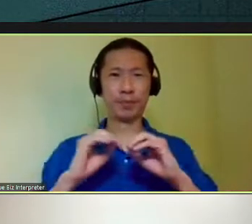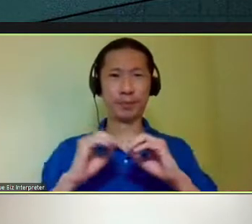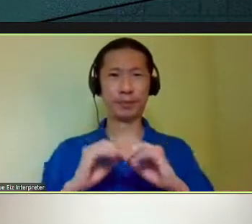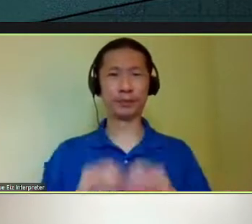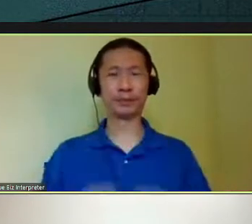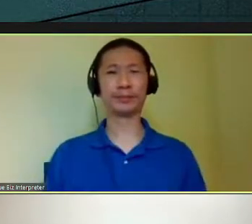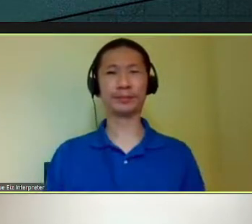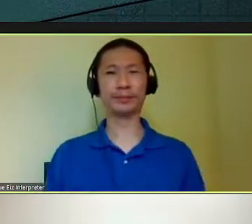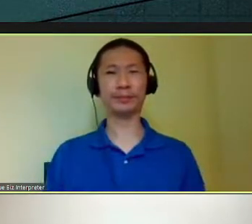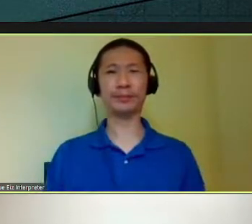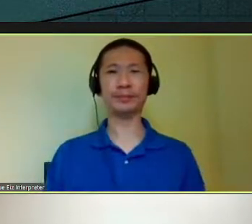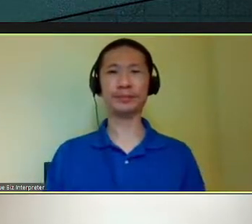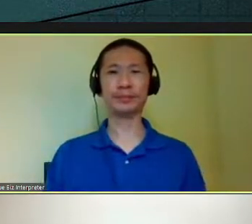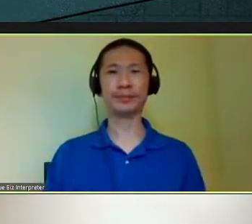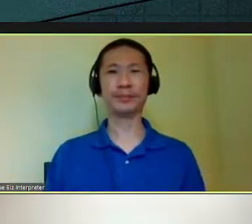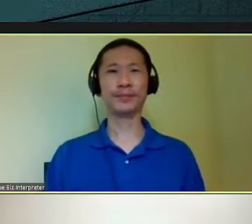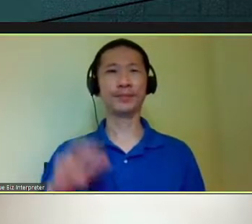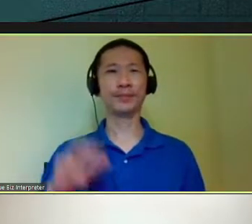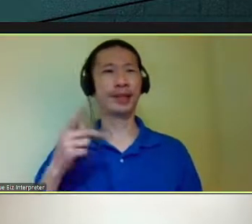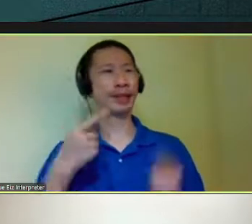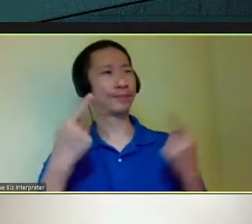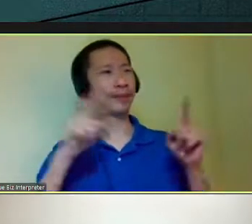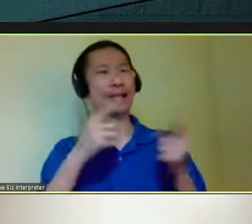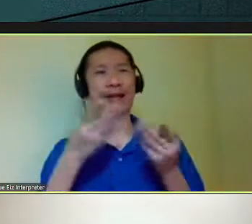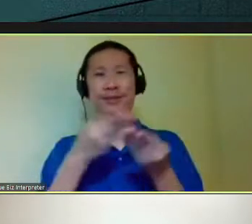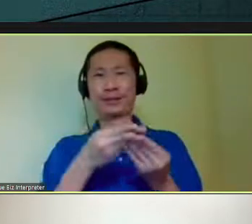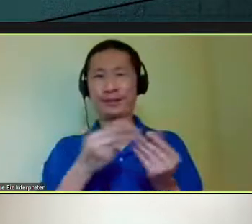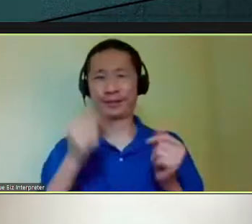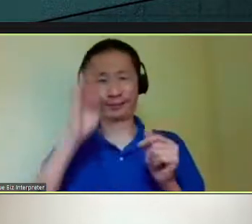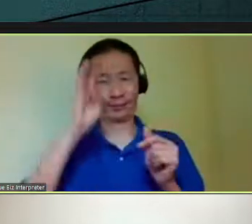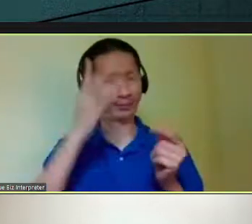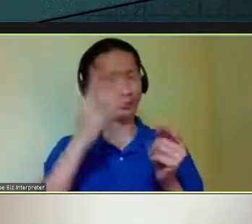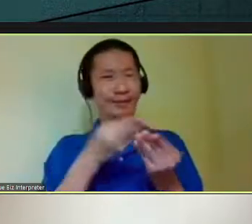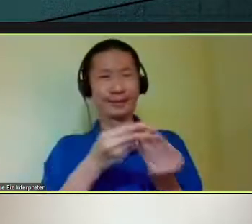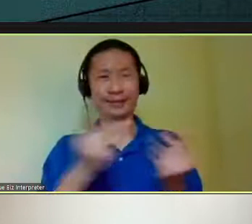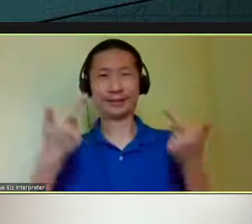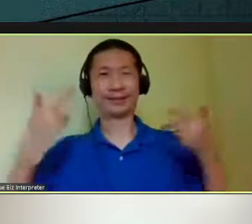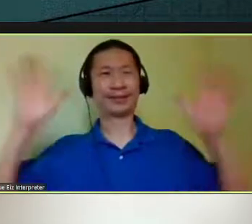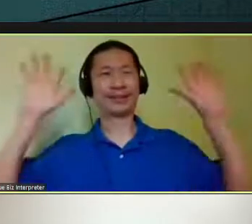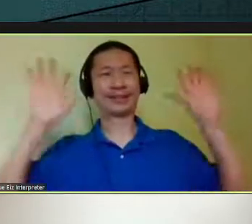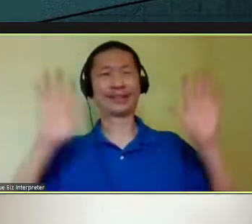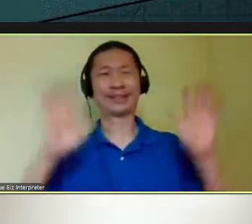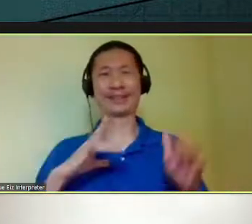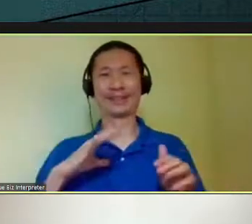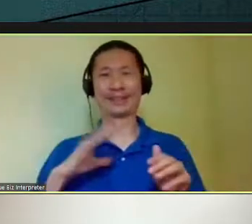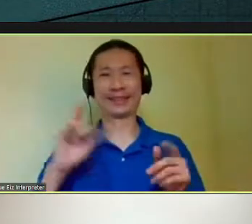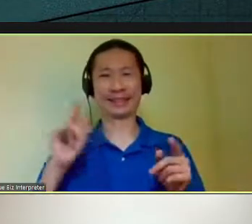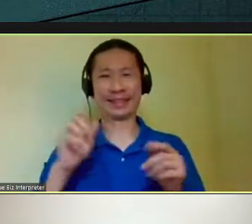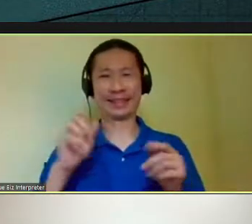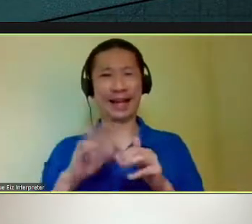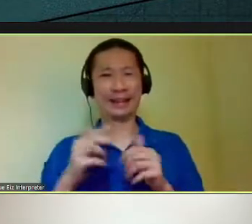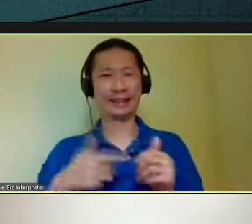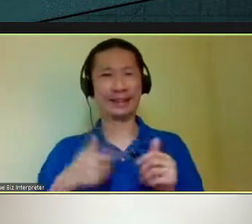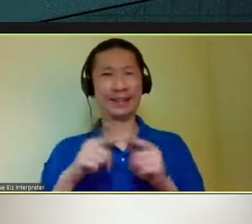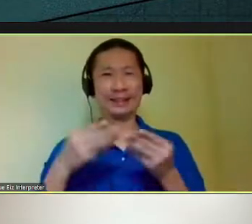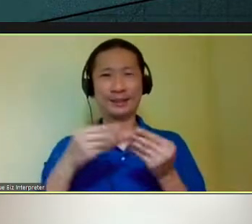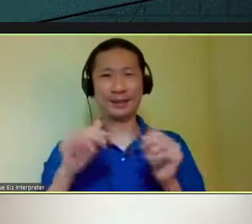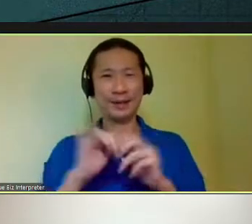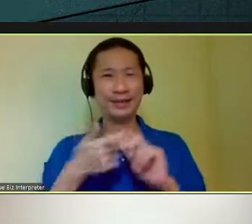Kate, you've solved it. I'm sorry. Kate, what does it feel like solving this